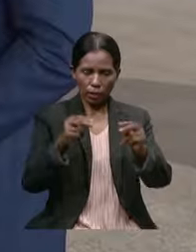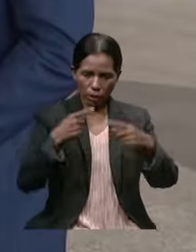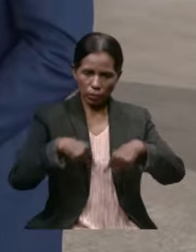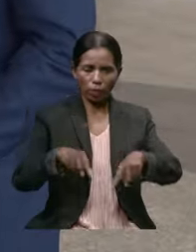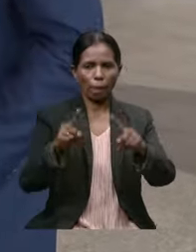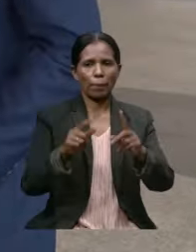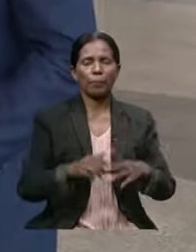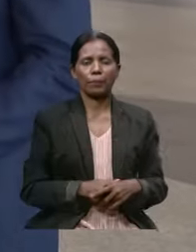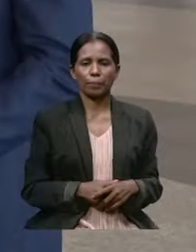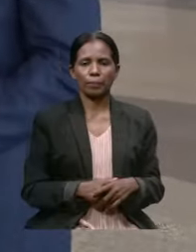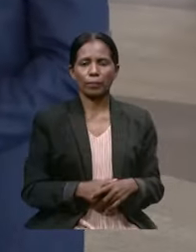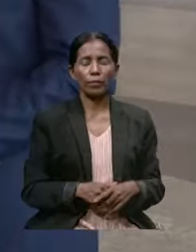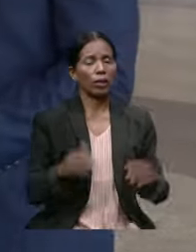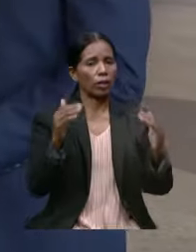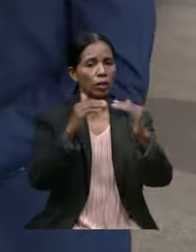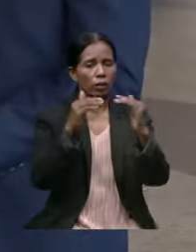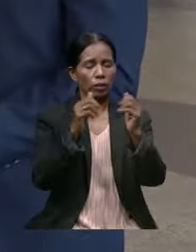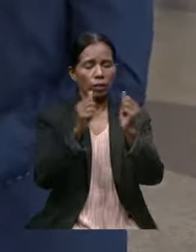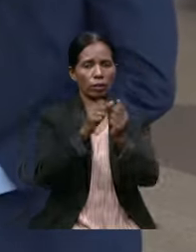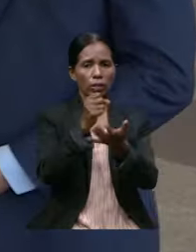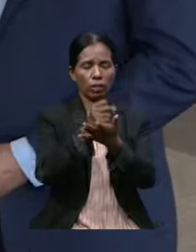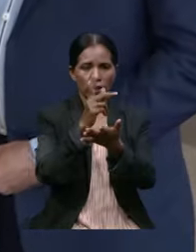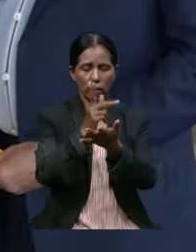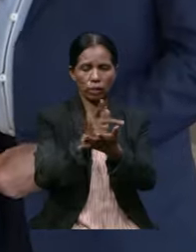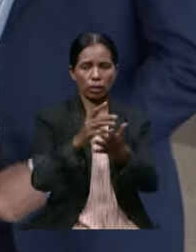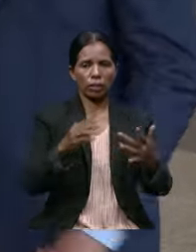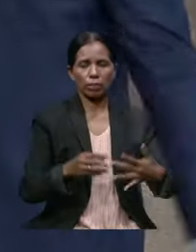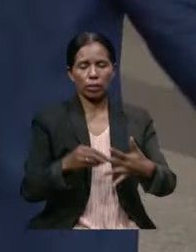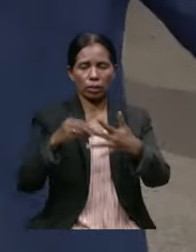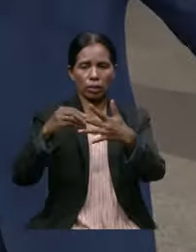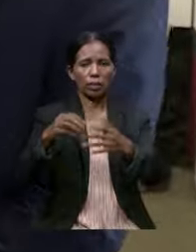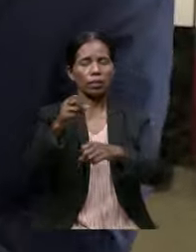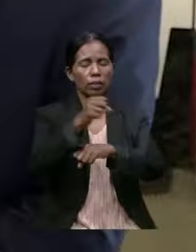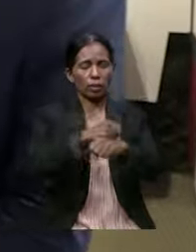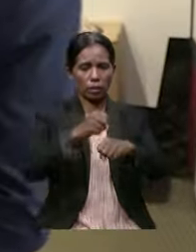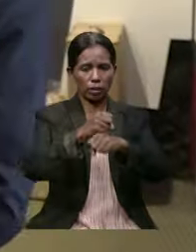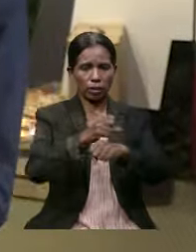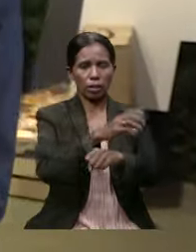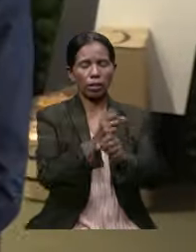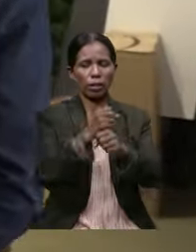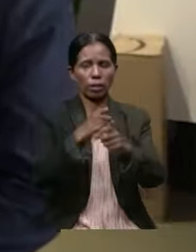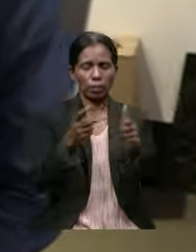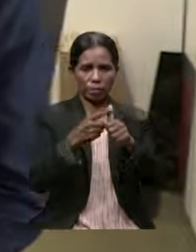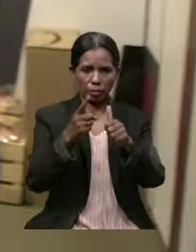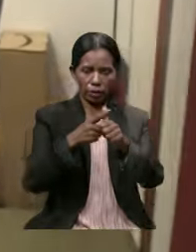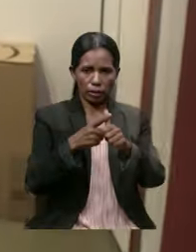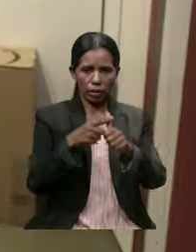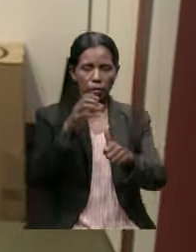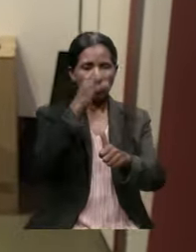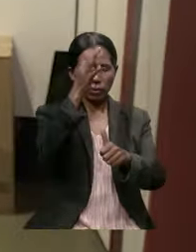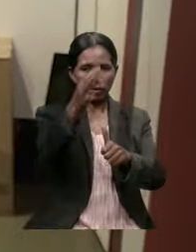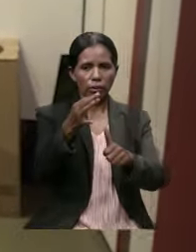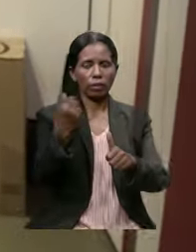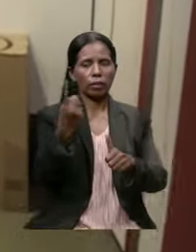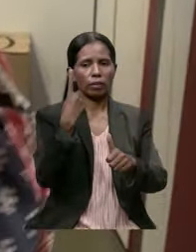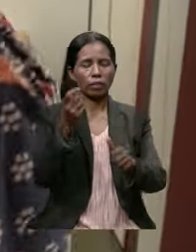Yeah. Encontro entre SECOMS ho especialista teknolojia Singapura ni foi realiza dahulu no ba futuro na